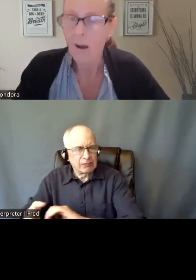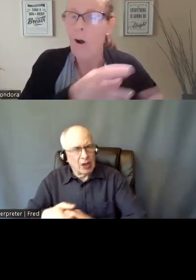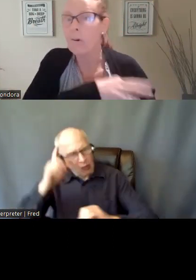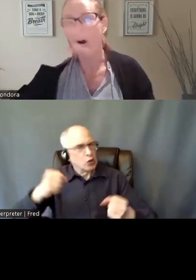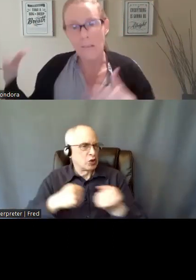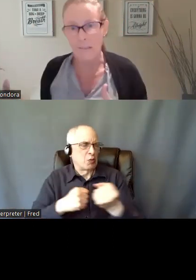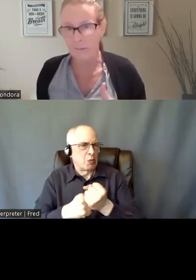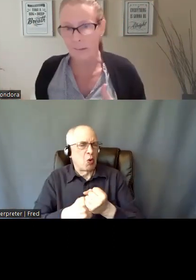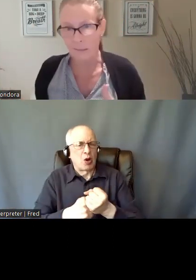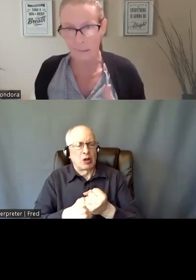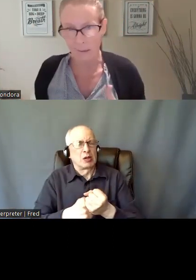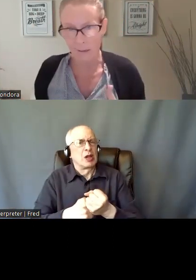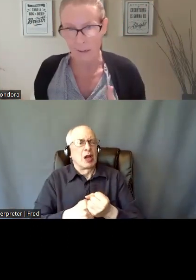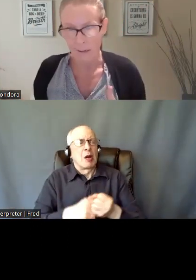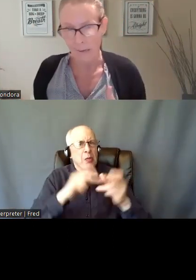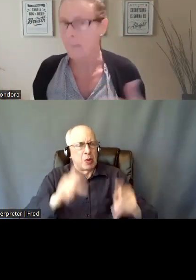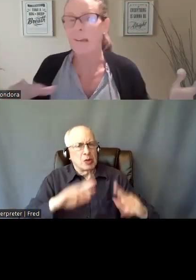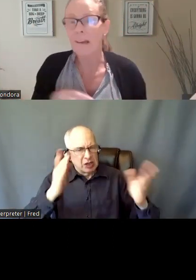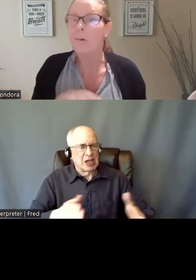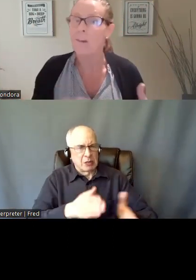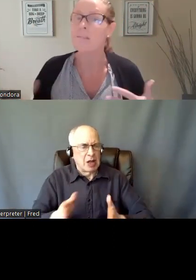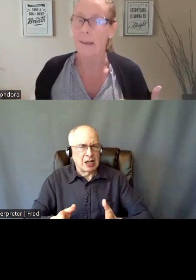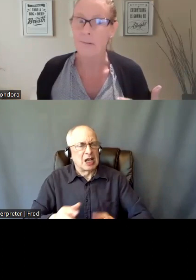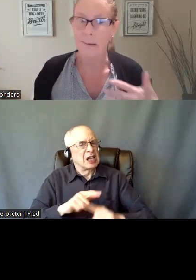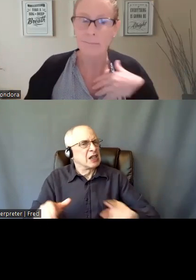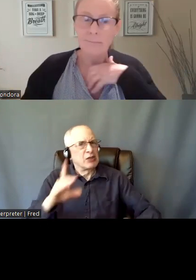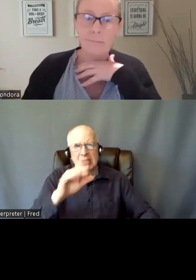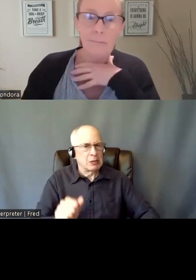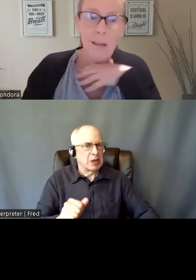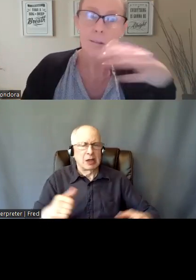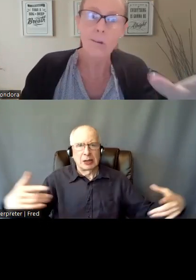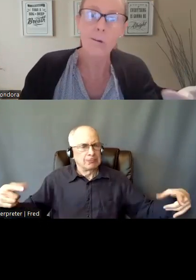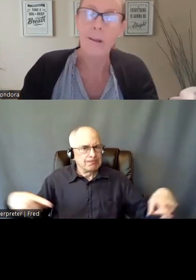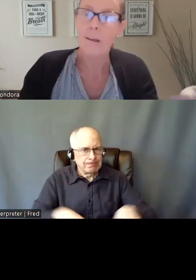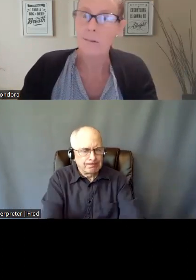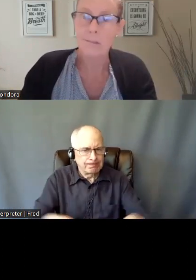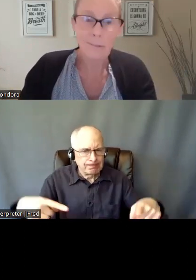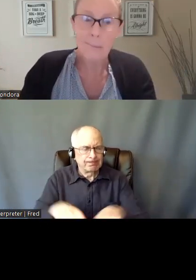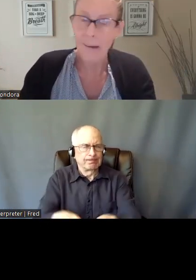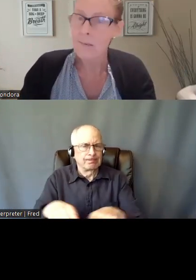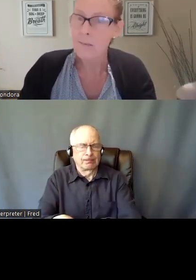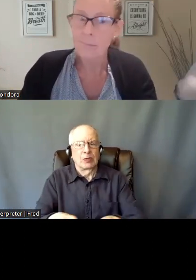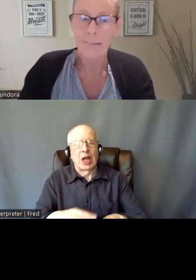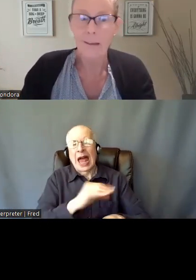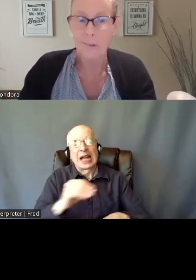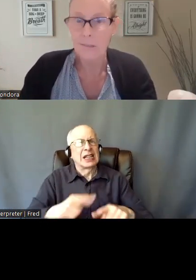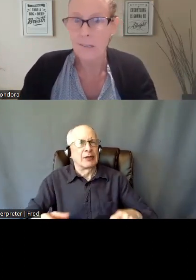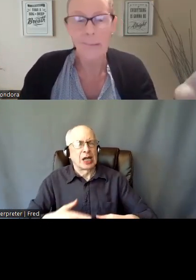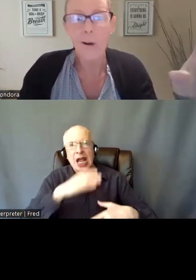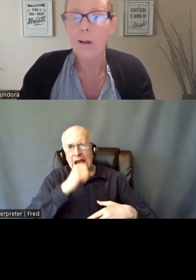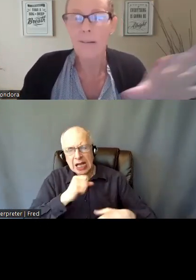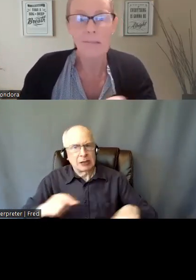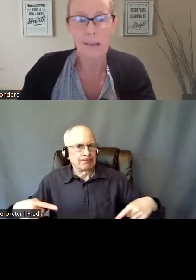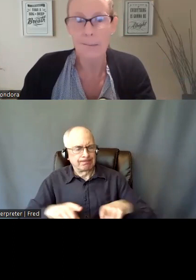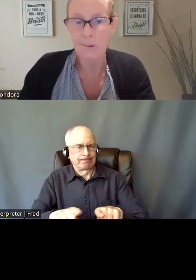planning across different disability types and across the lifespan. And so there's different models to meet diverse needs,